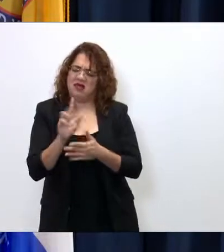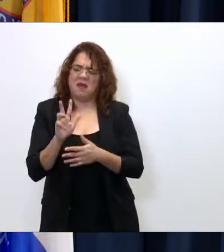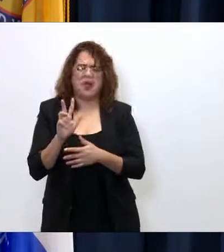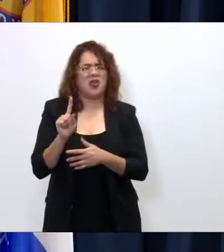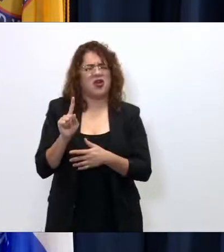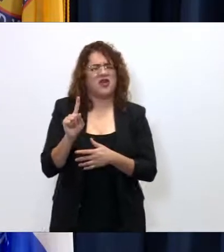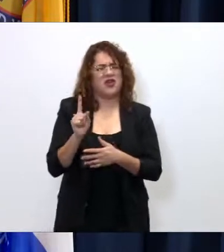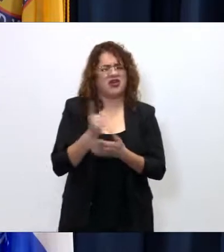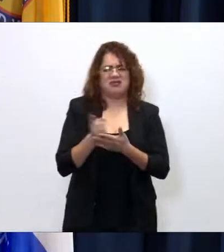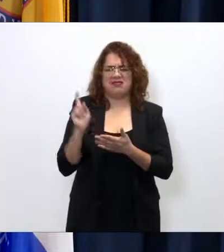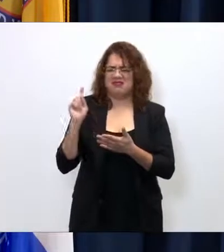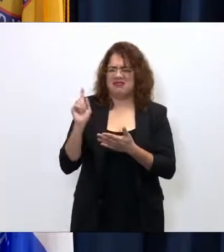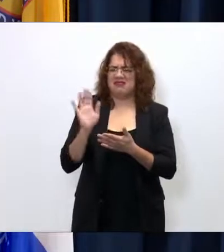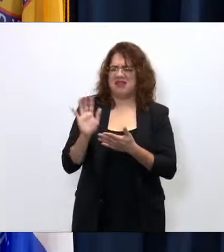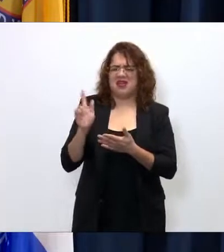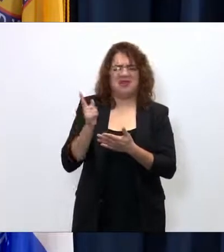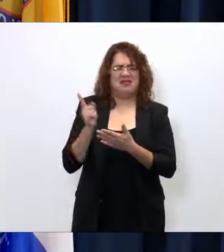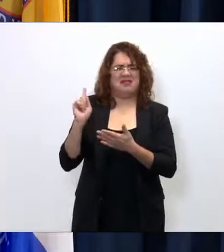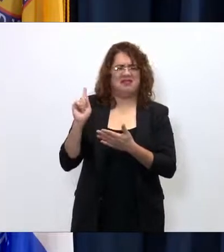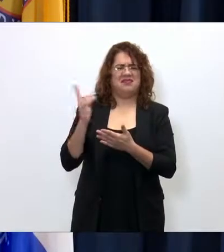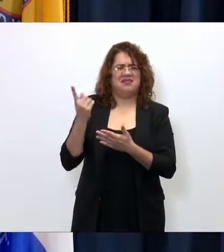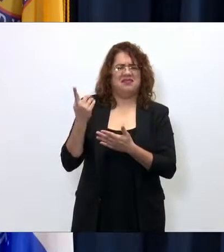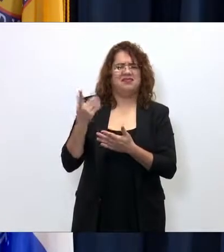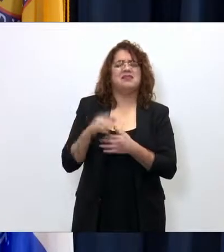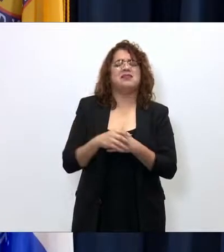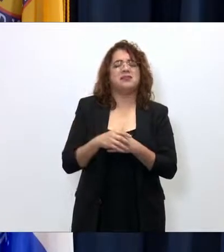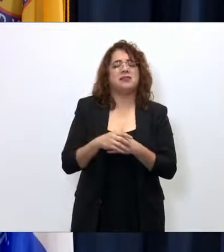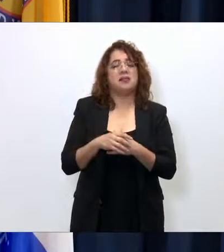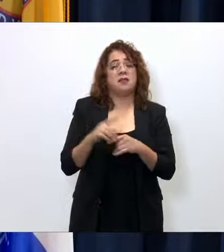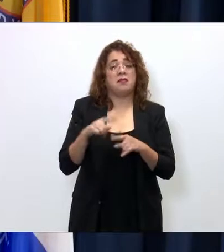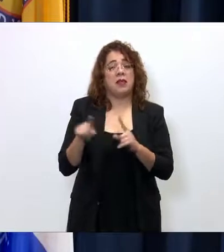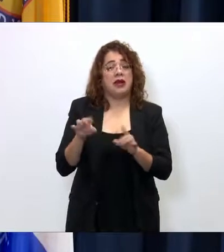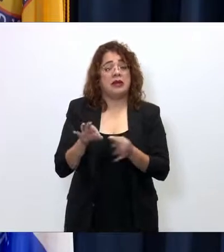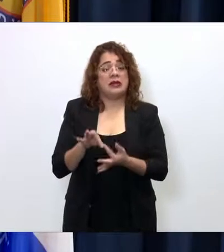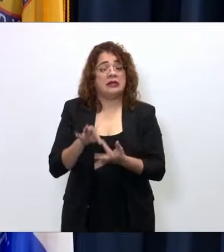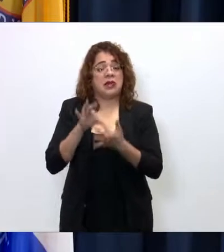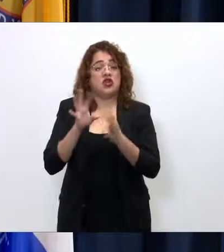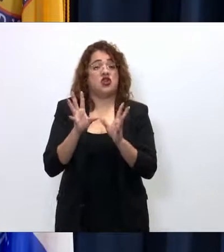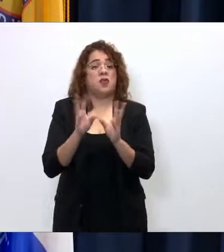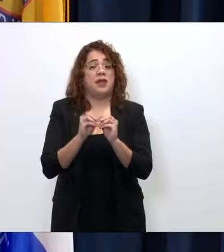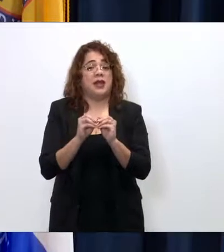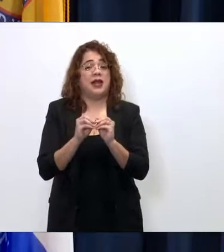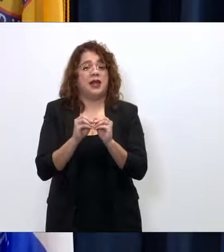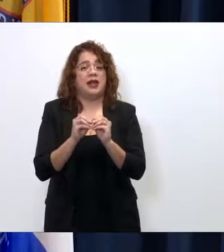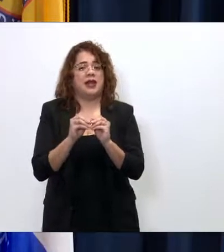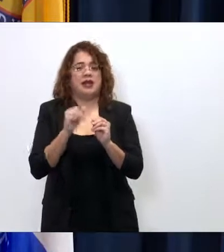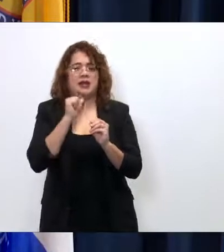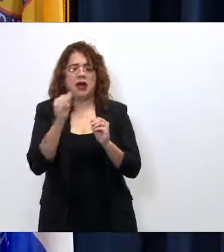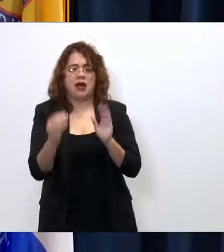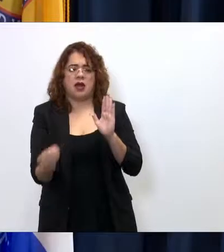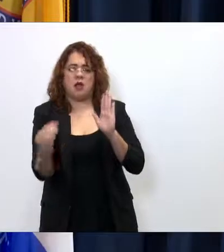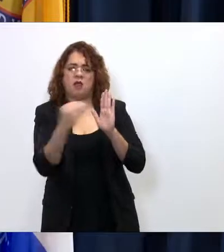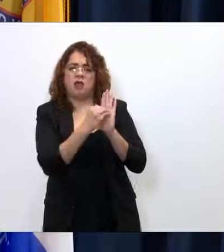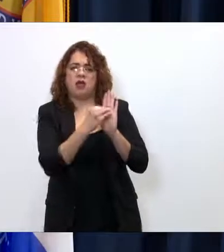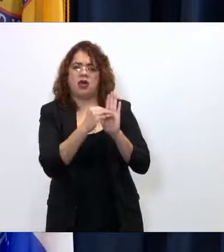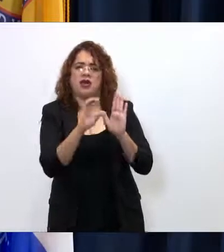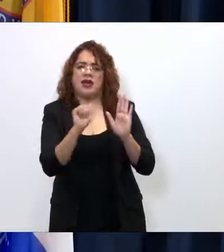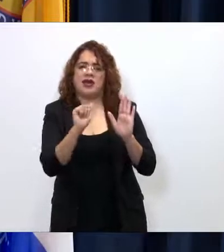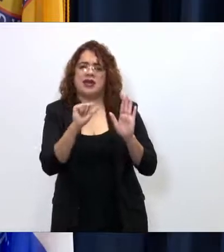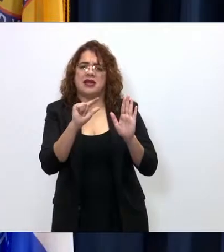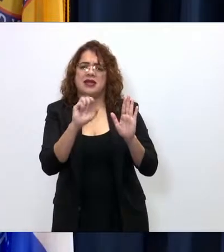31st. But the special meeting wasn't agendized until